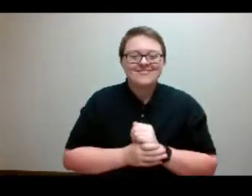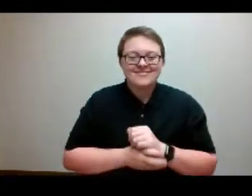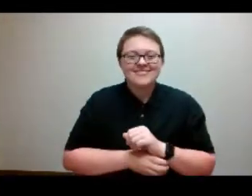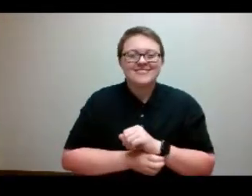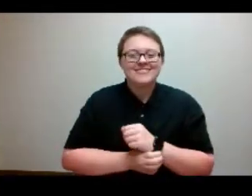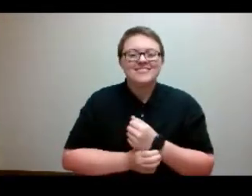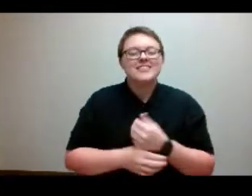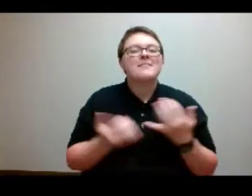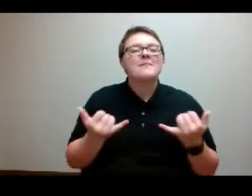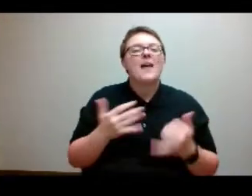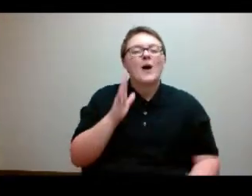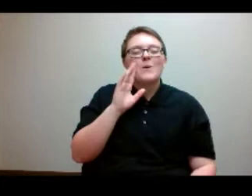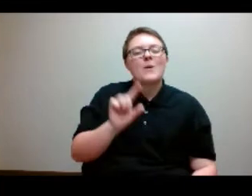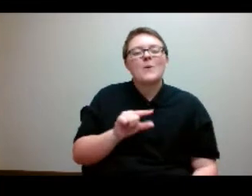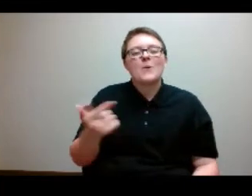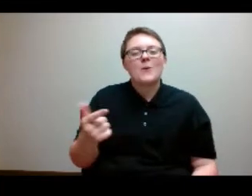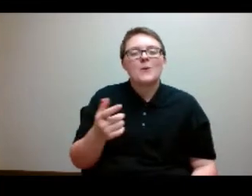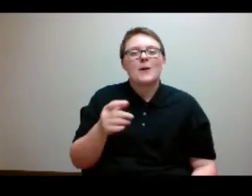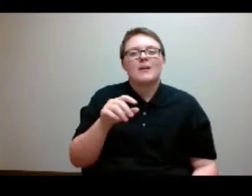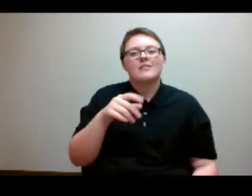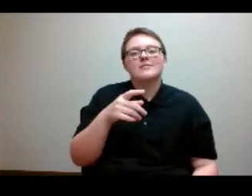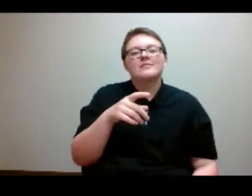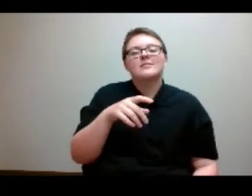turn it over to Professor Karina White.